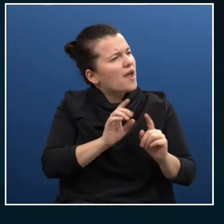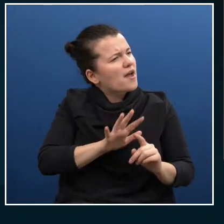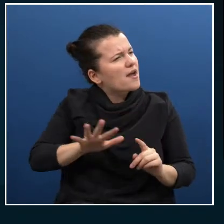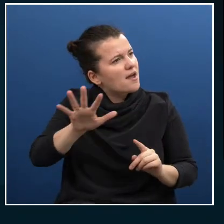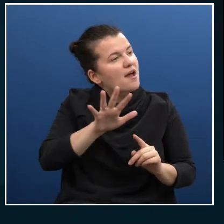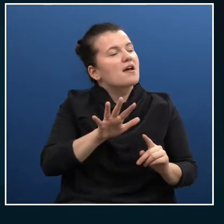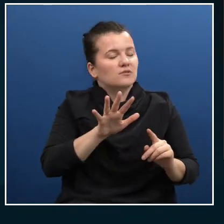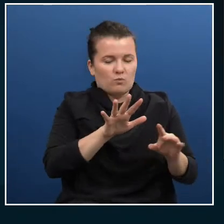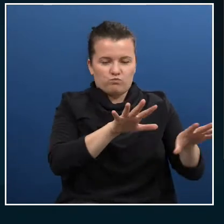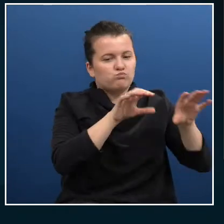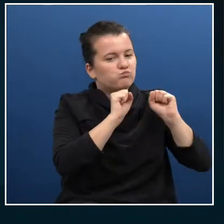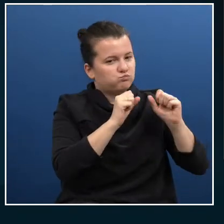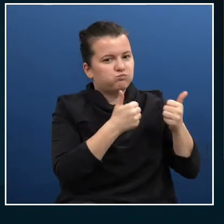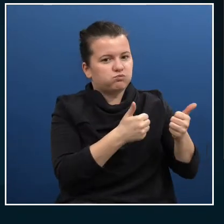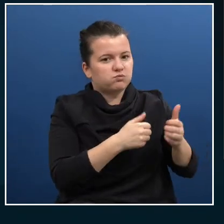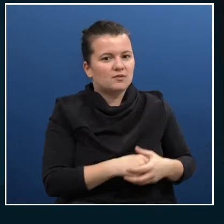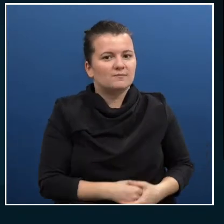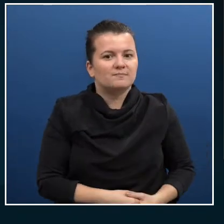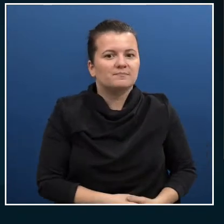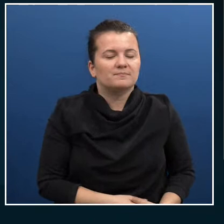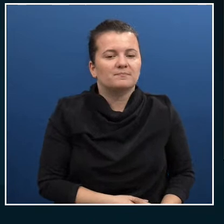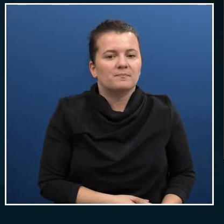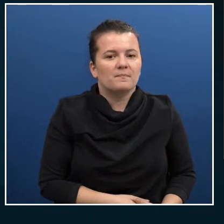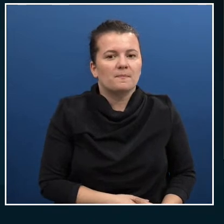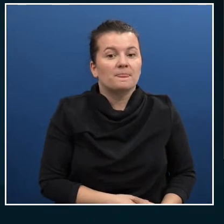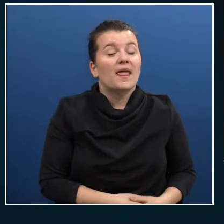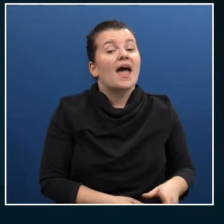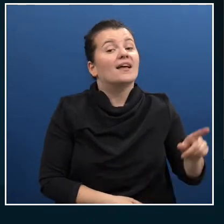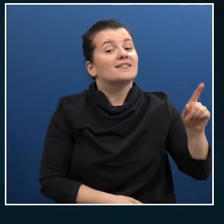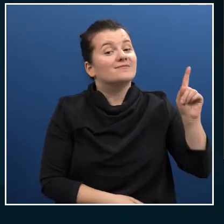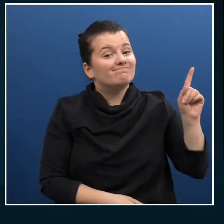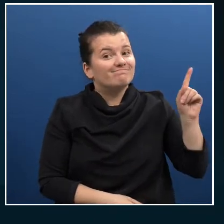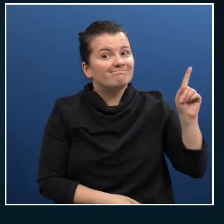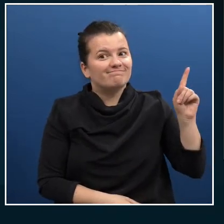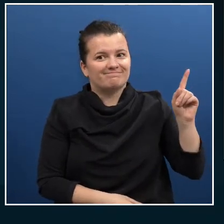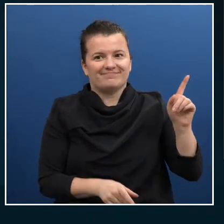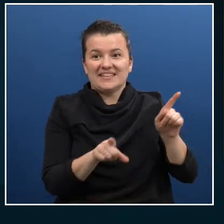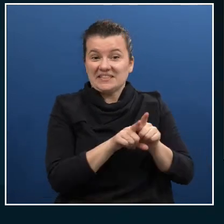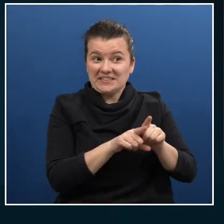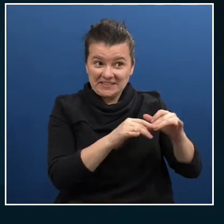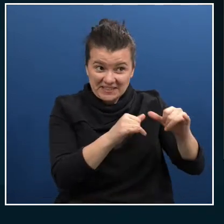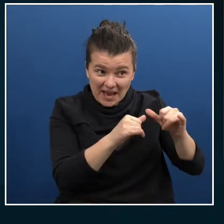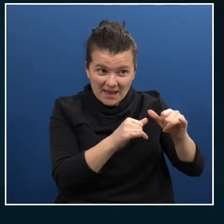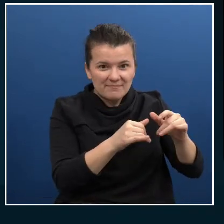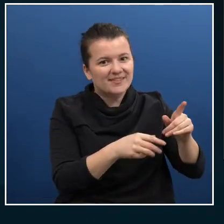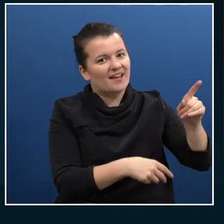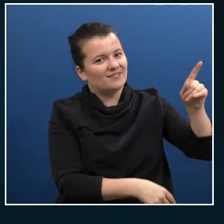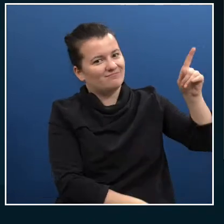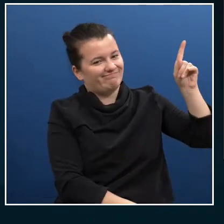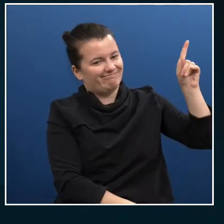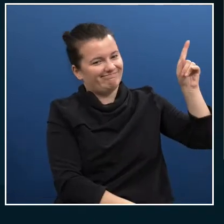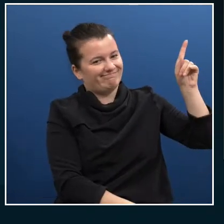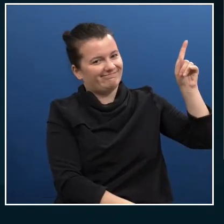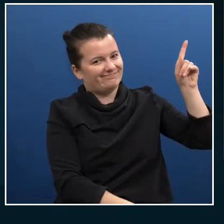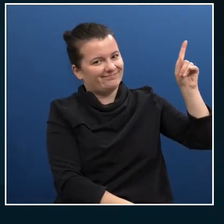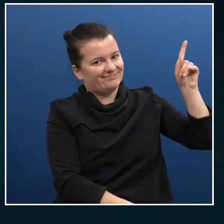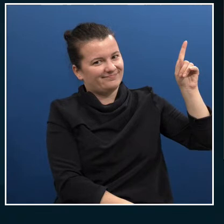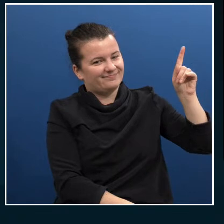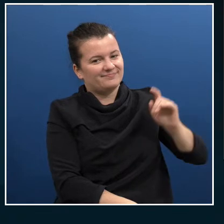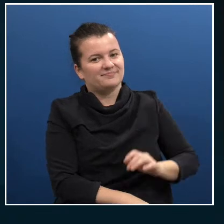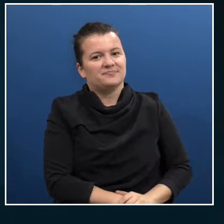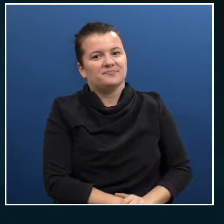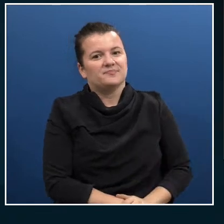And last but not least, for those of you like me that love to have a base to get started